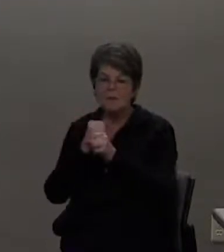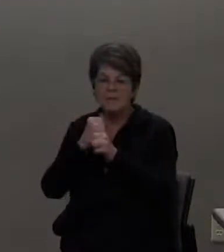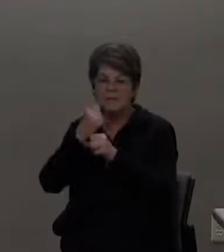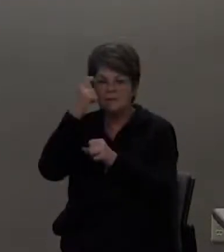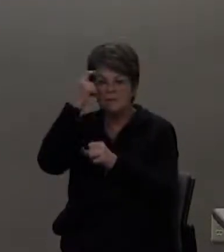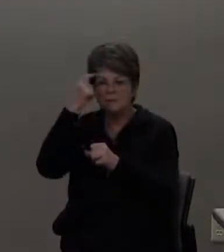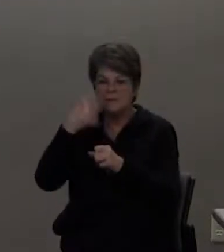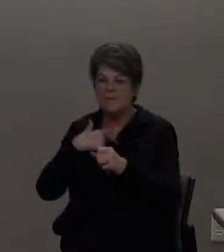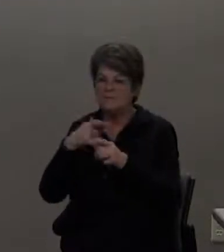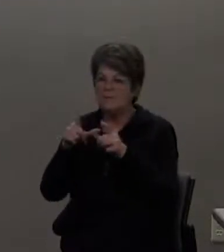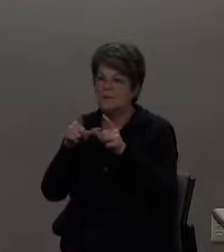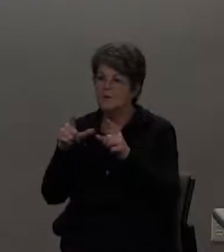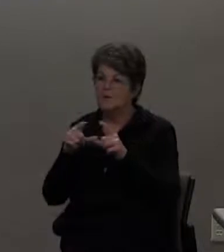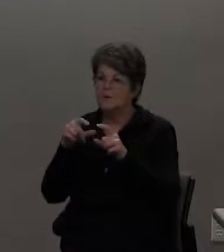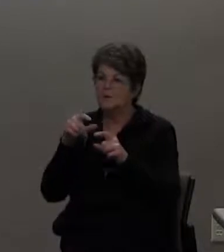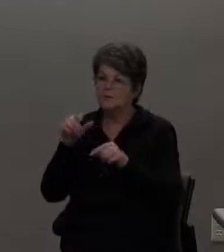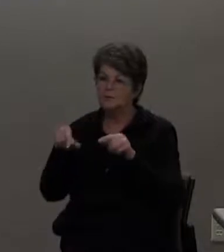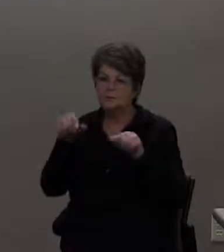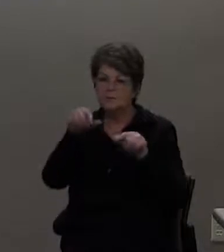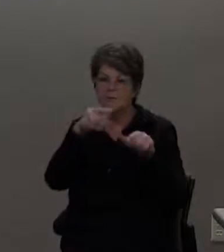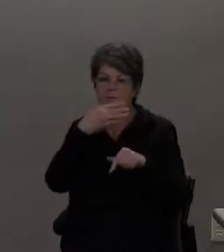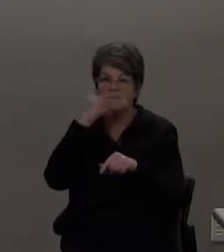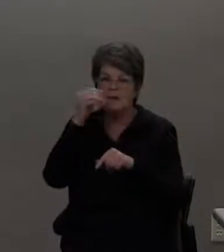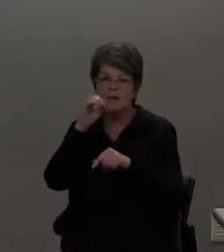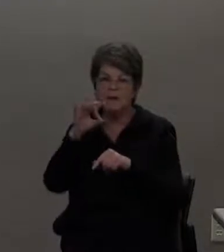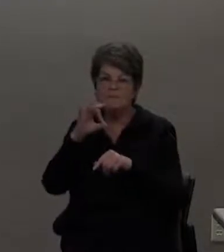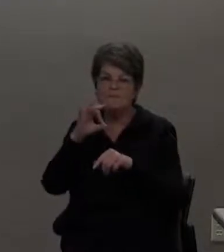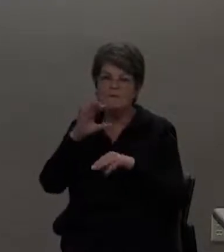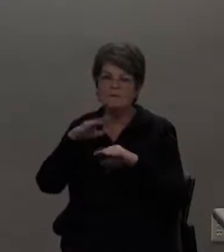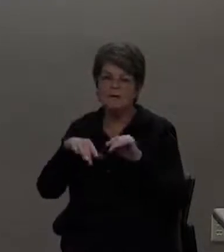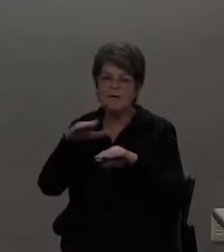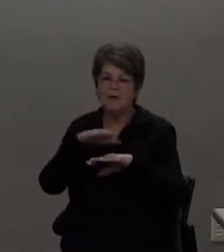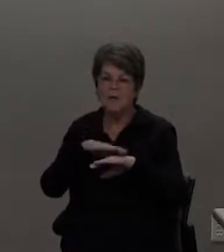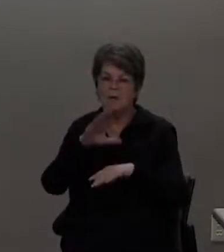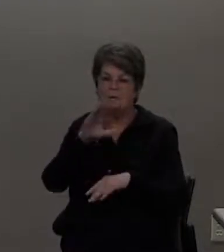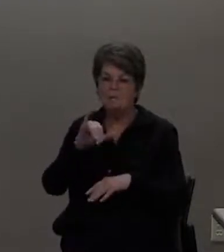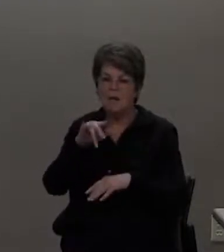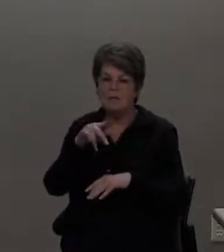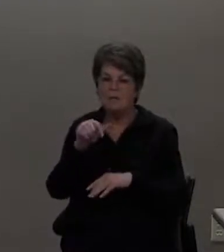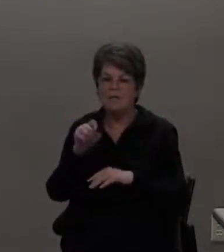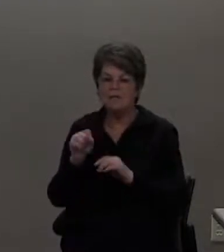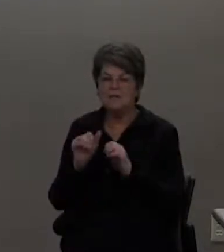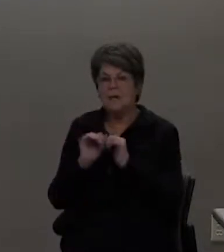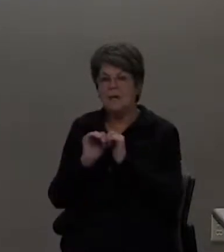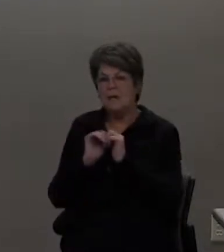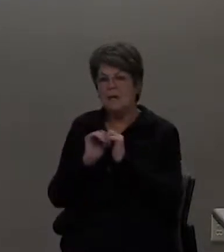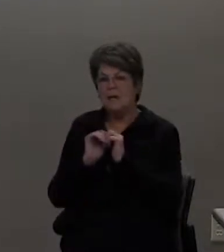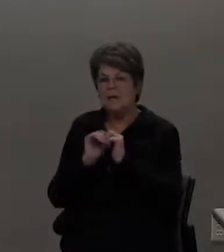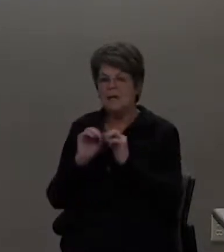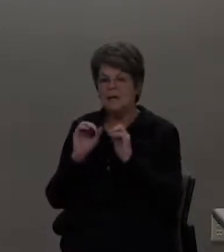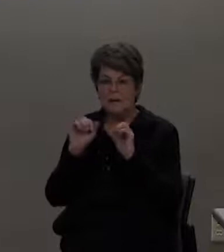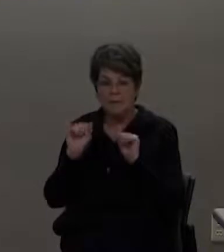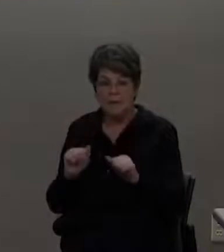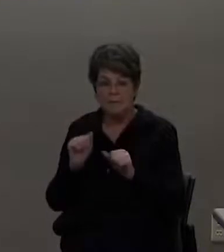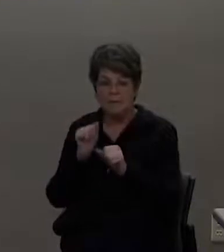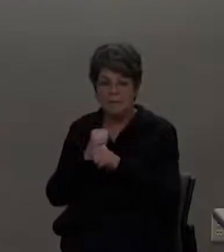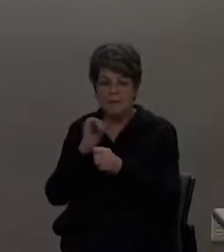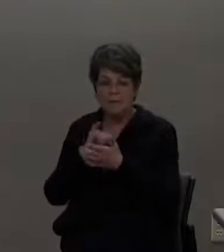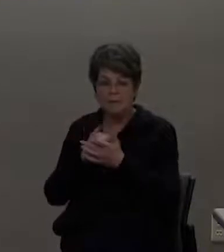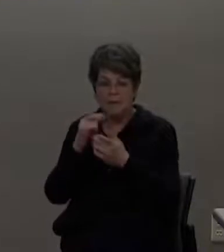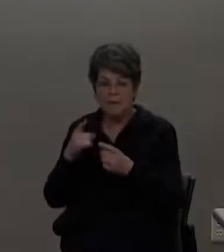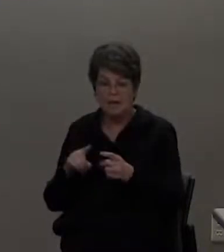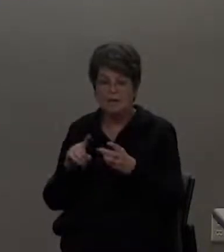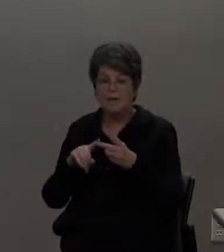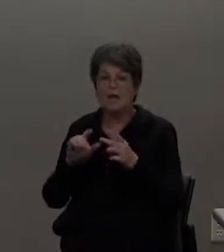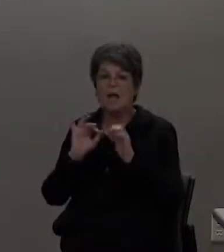county, particularly for this type of use, that would be better off than on the bypass. And so how, well, number one, can we make that happen? And